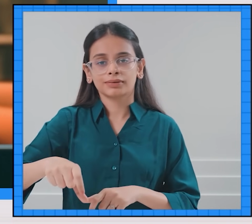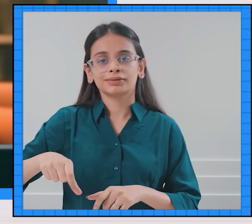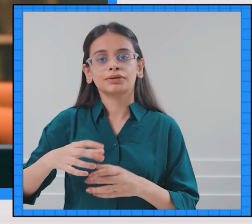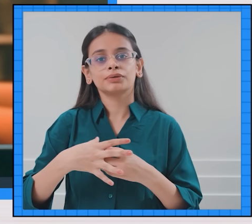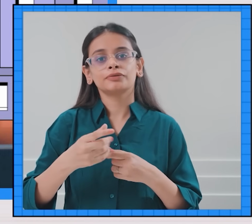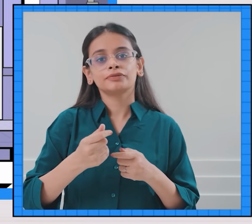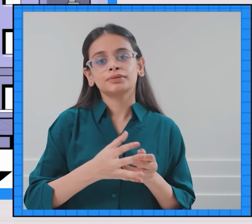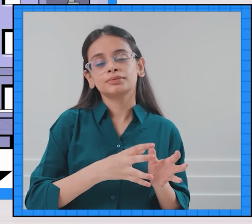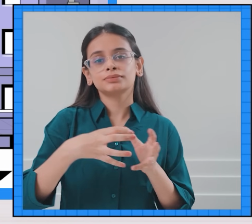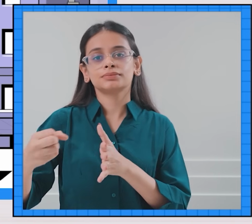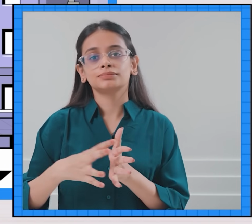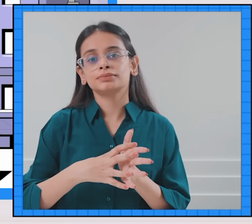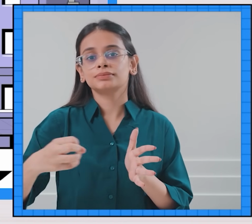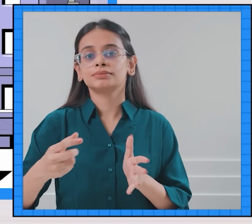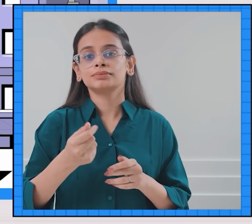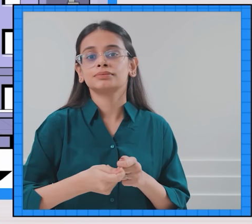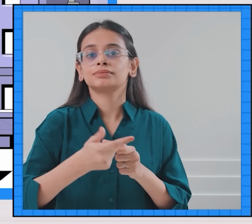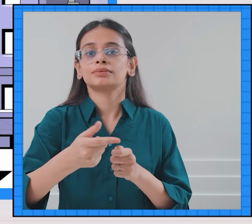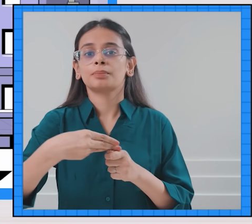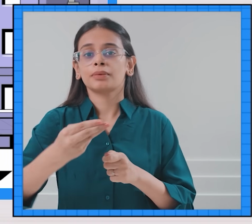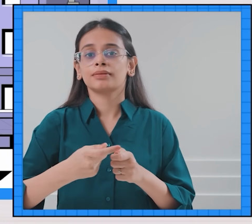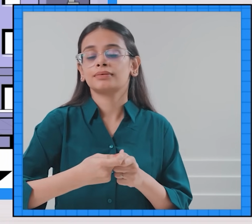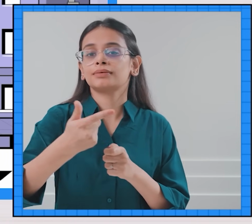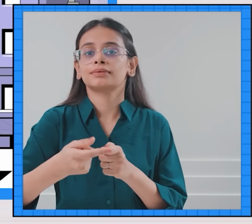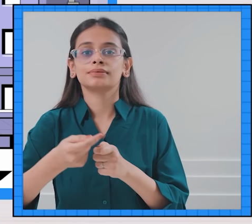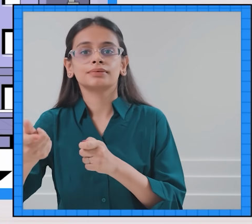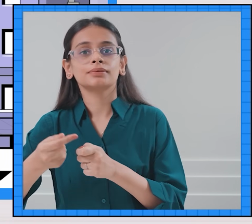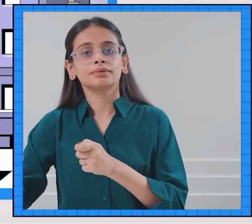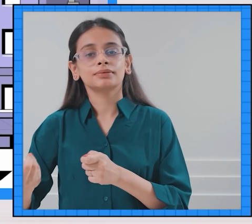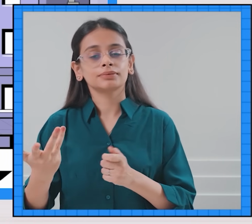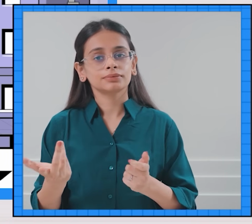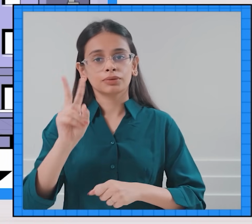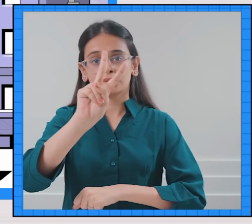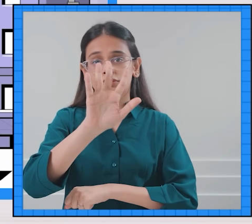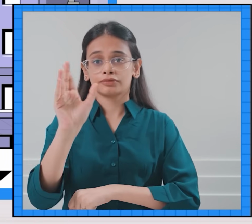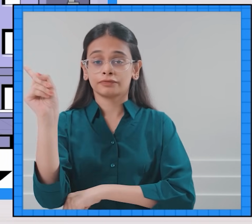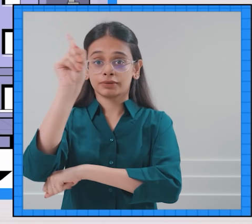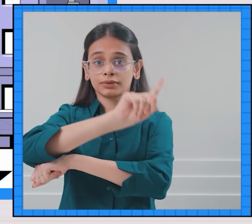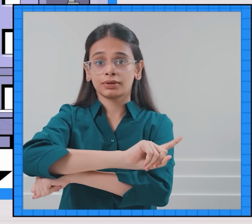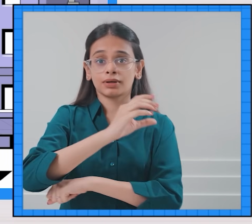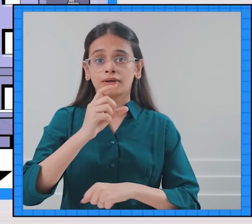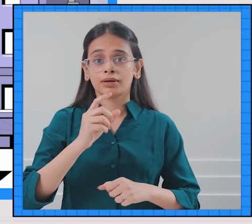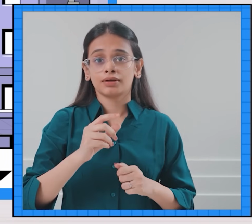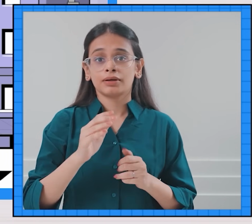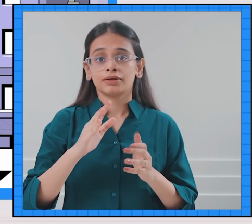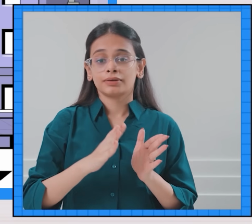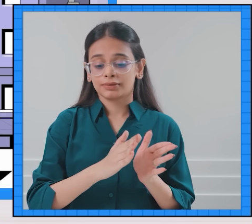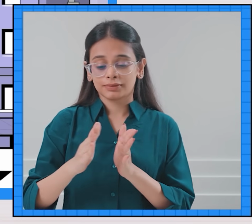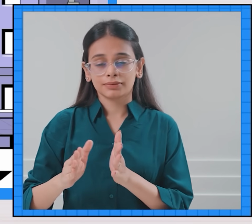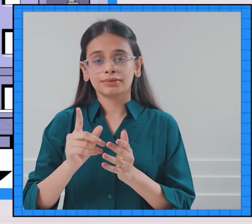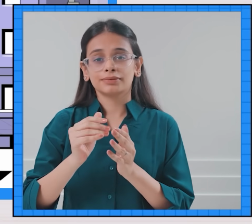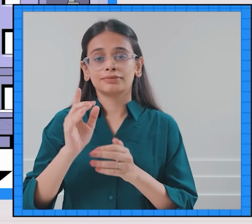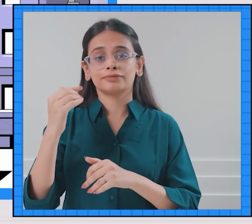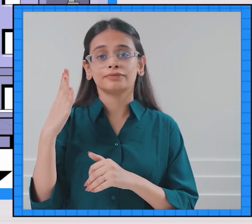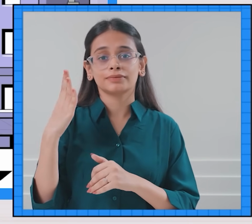as a source of funds. Use it to pay for the emergency, utilize the 25-day free credit your bank would give you,